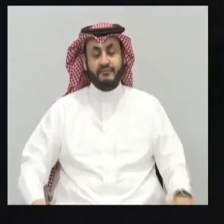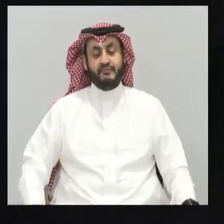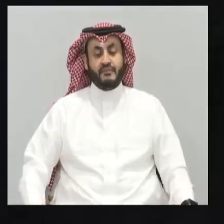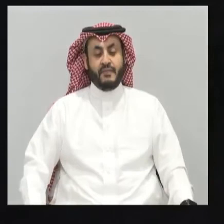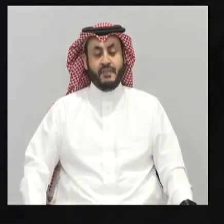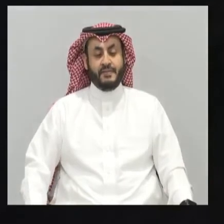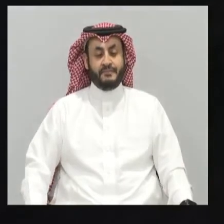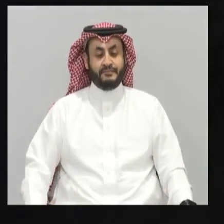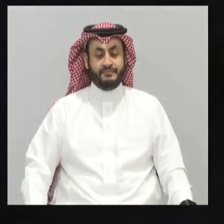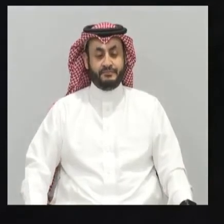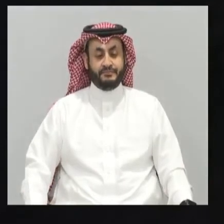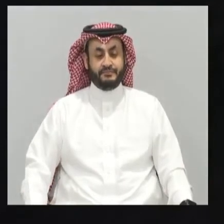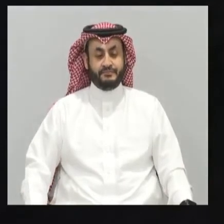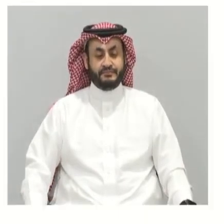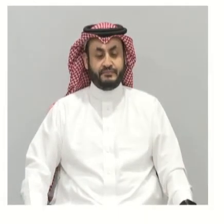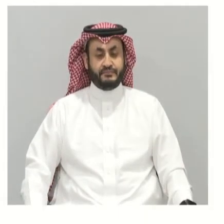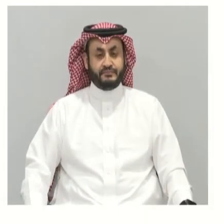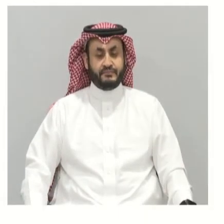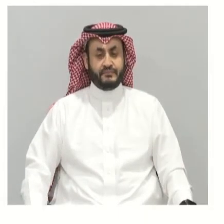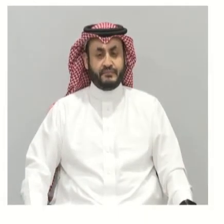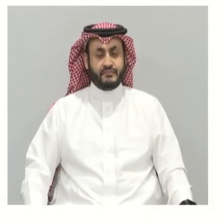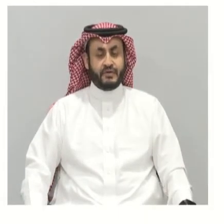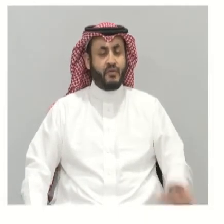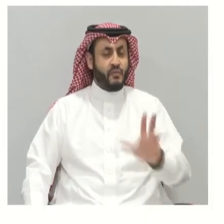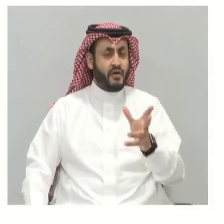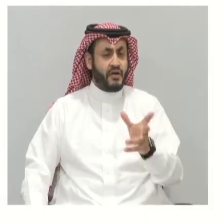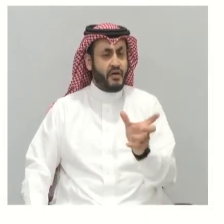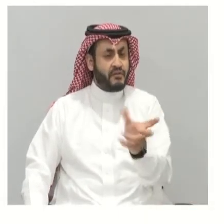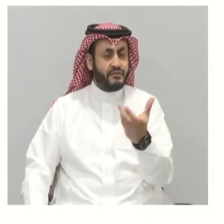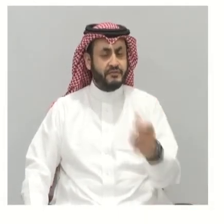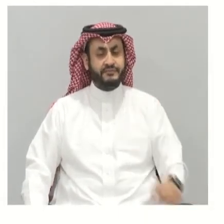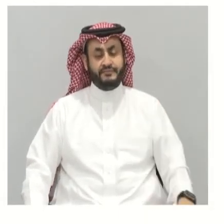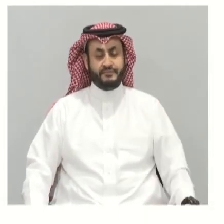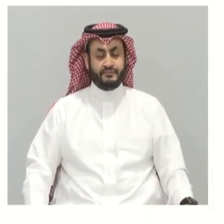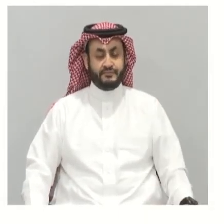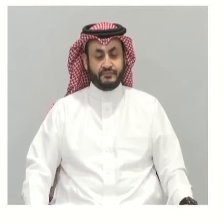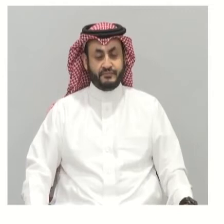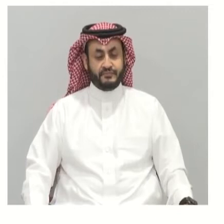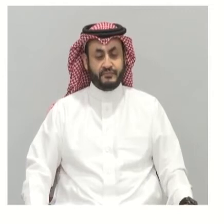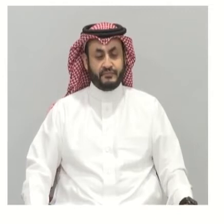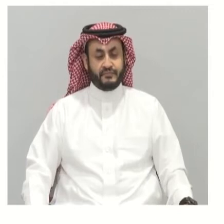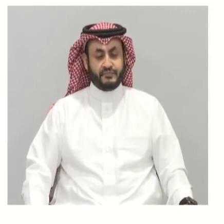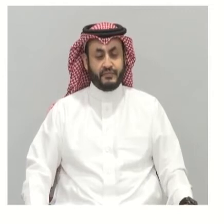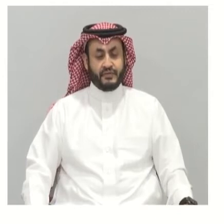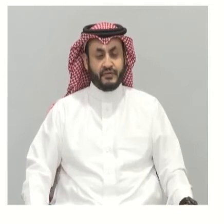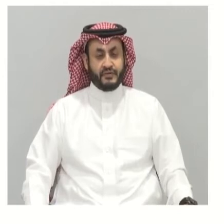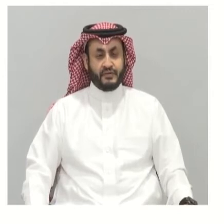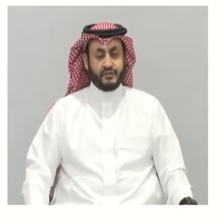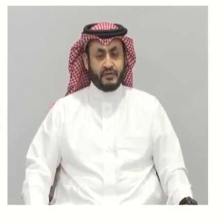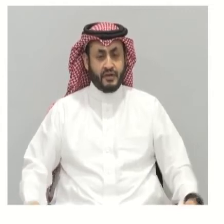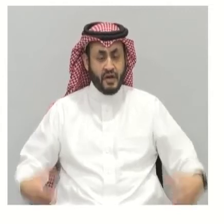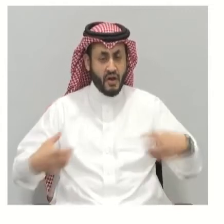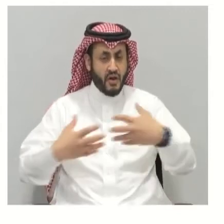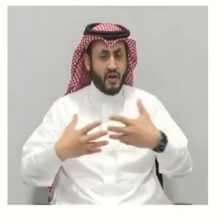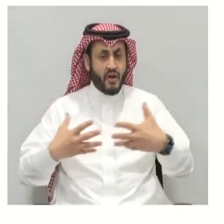So the question here, what is a bang? That means what is the meaning of this word? A bank is a